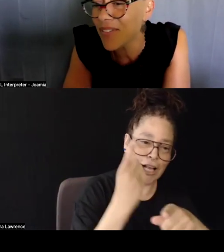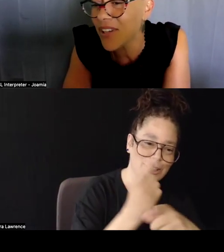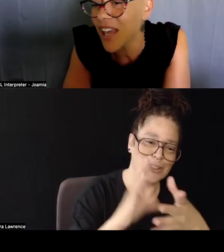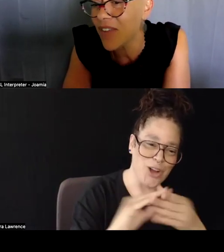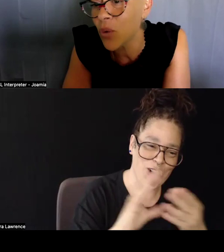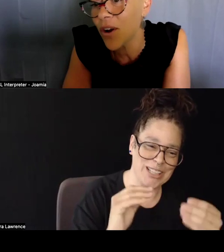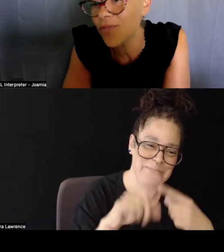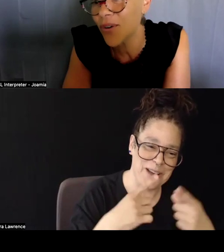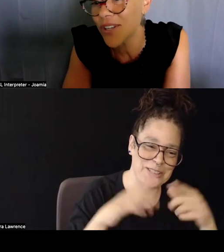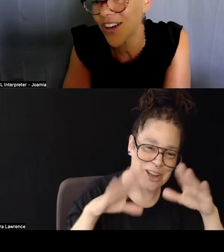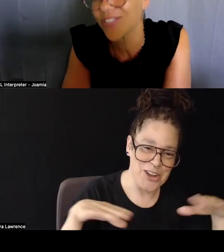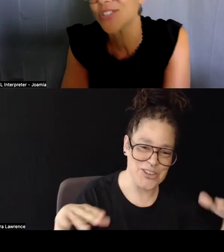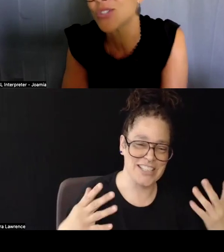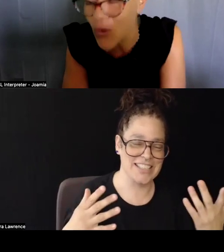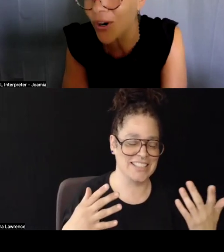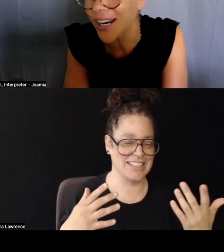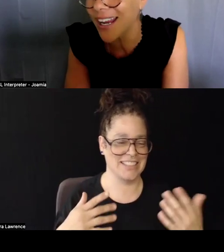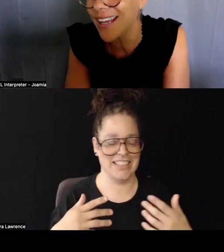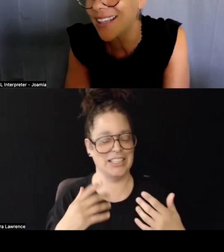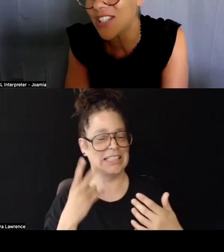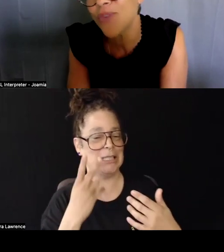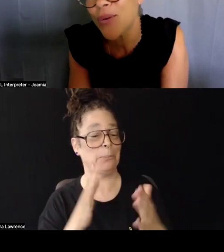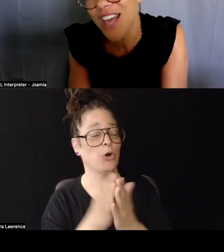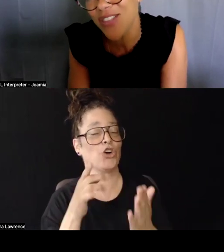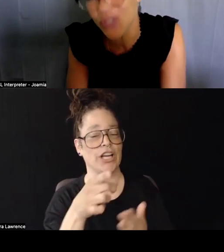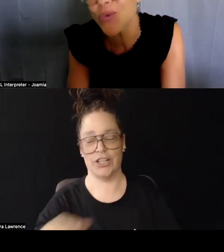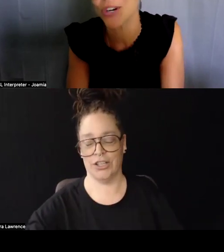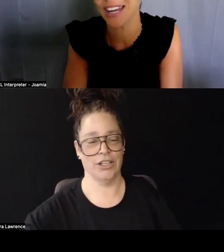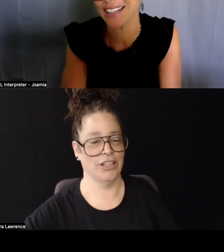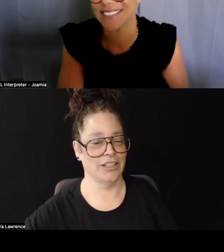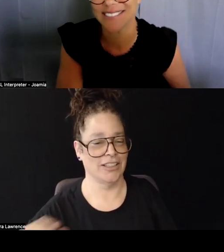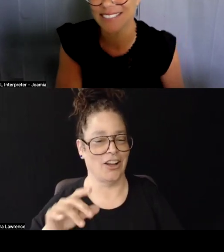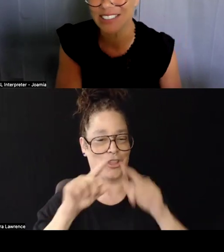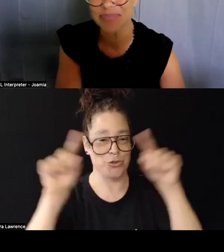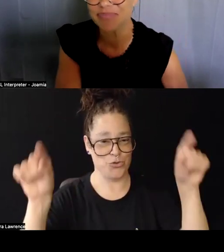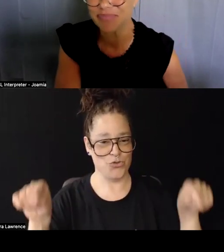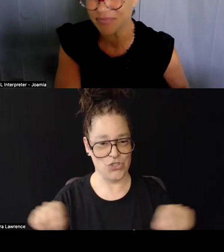time. And if you want to focus on the story, let's focus on the story.